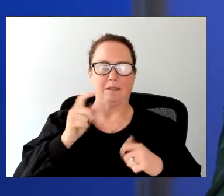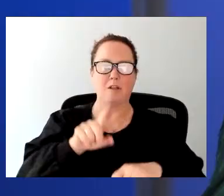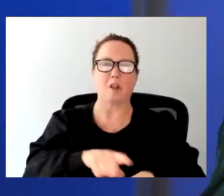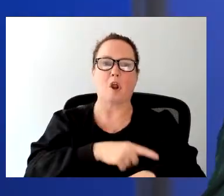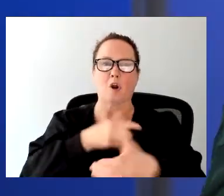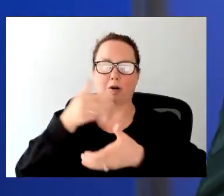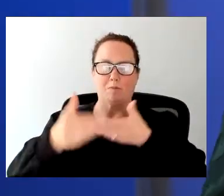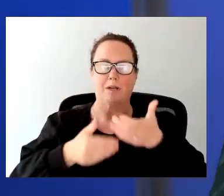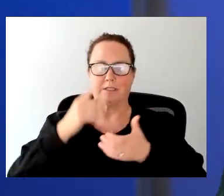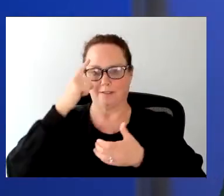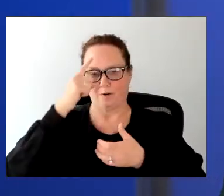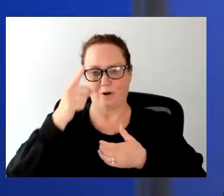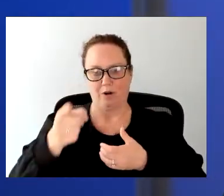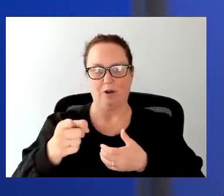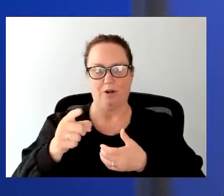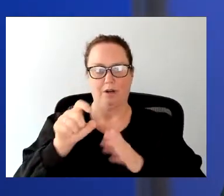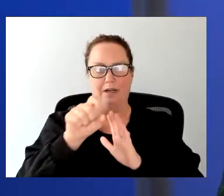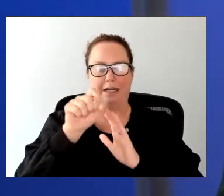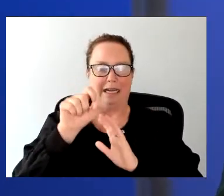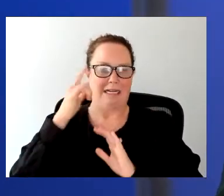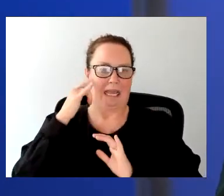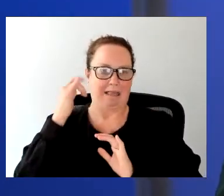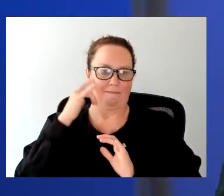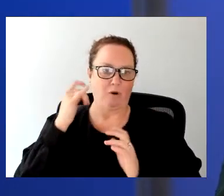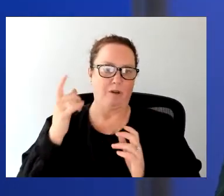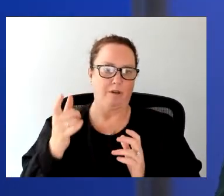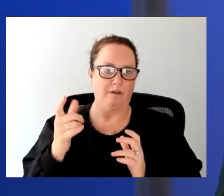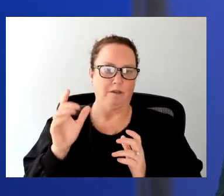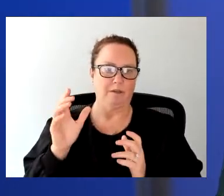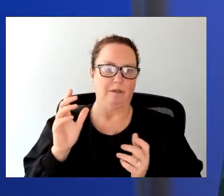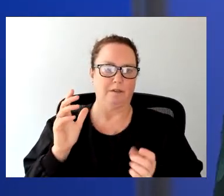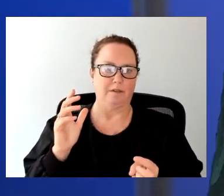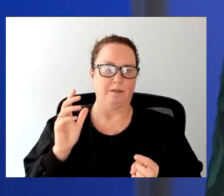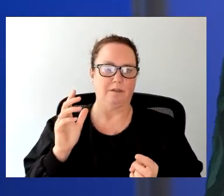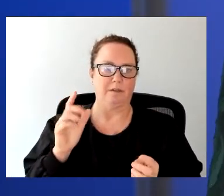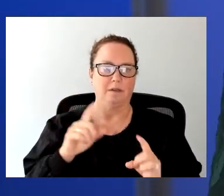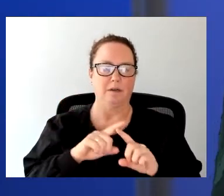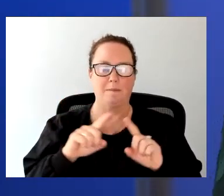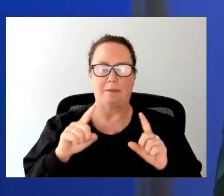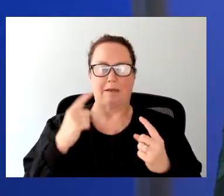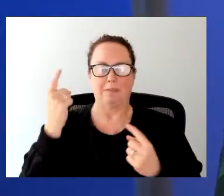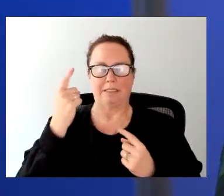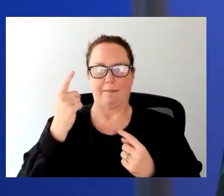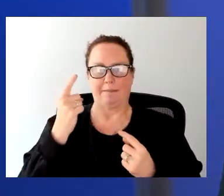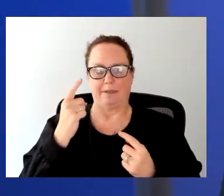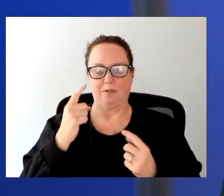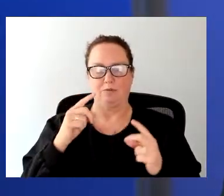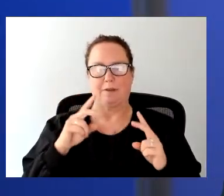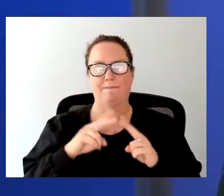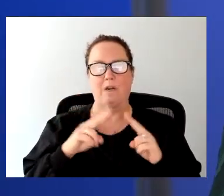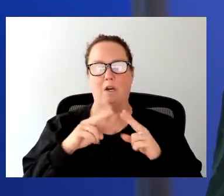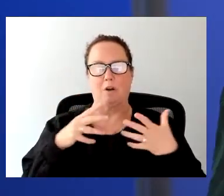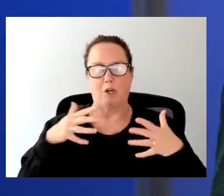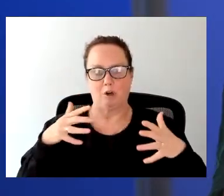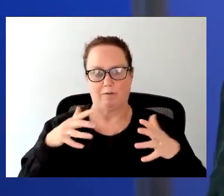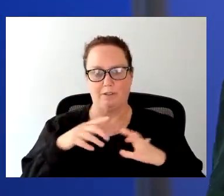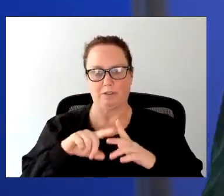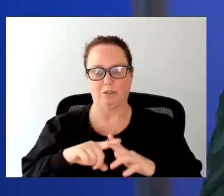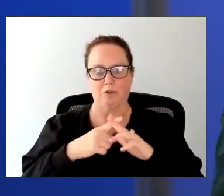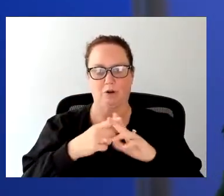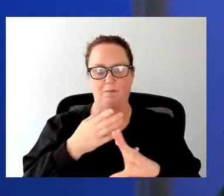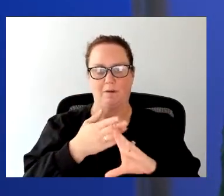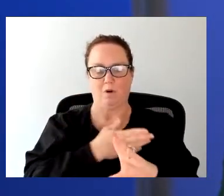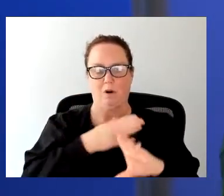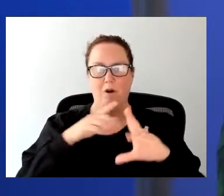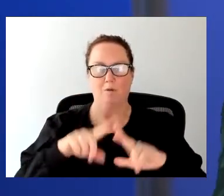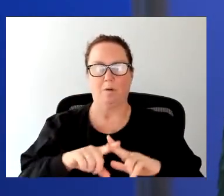her over in the state of California. But that was something she was very nervous about starting before. But when I started,